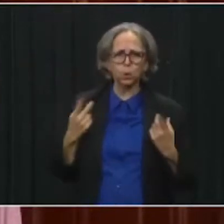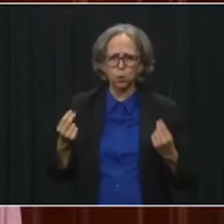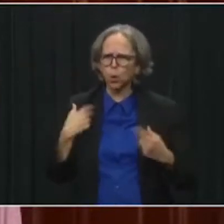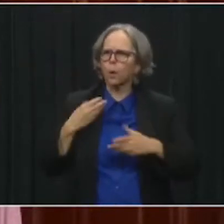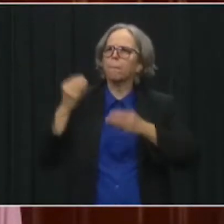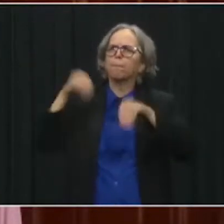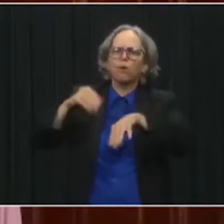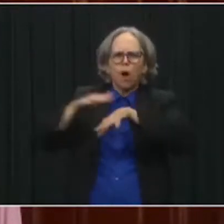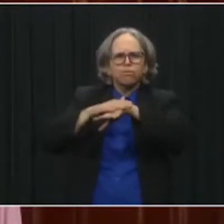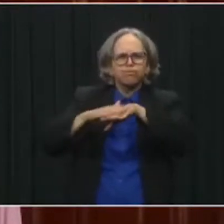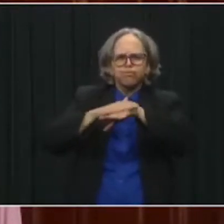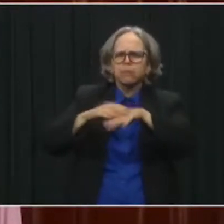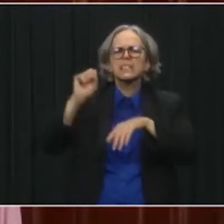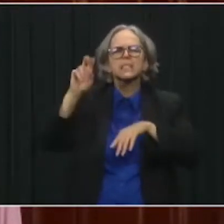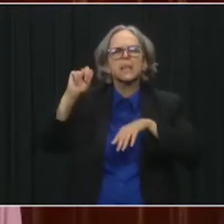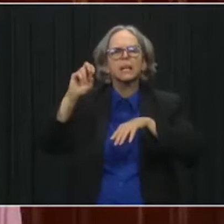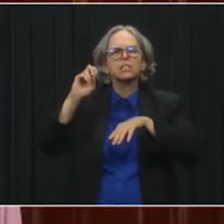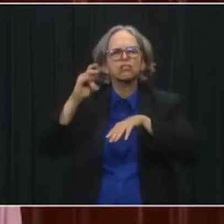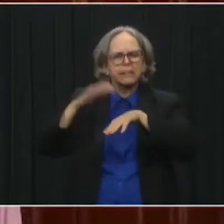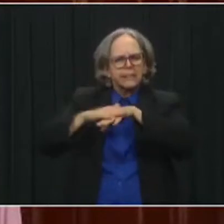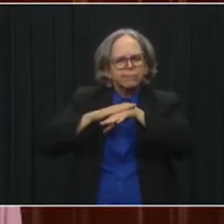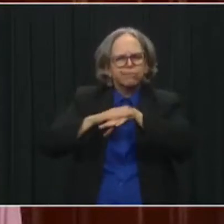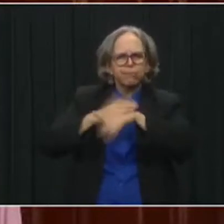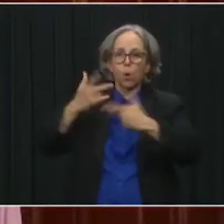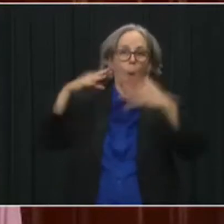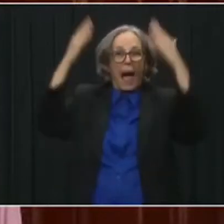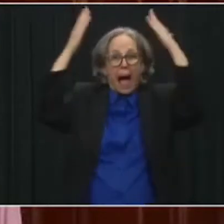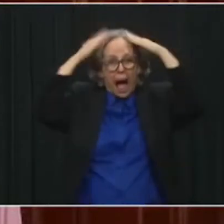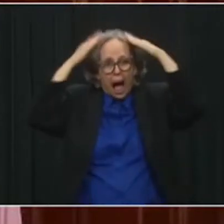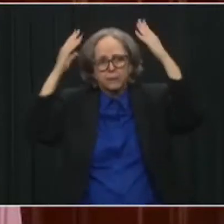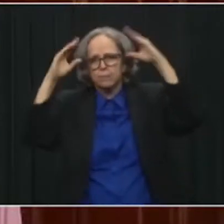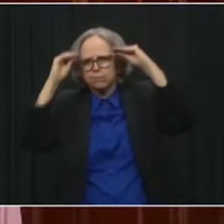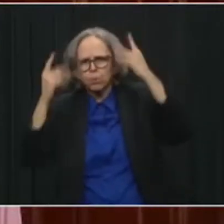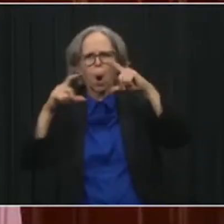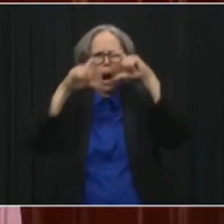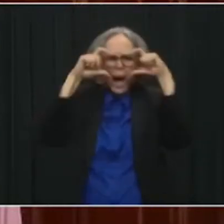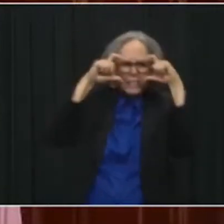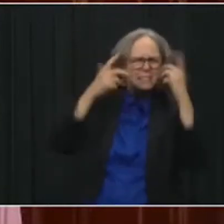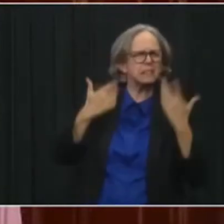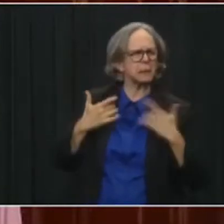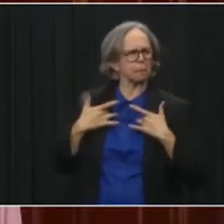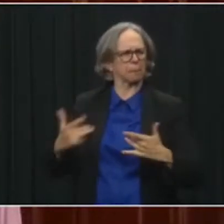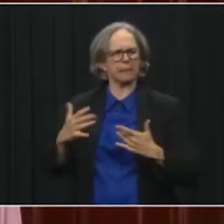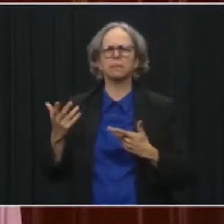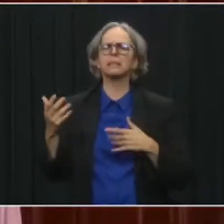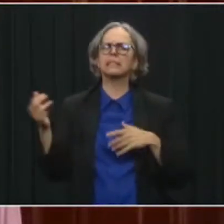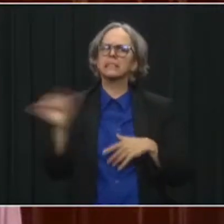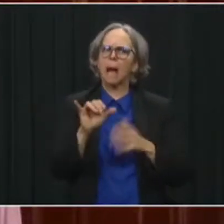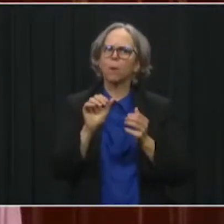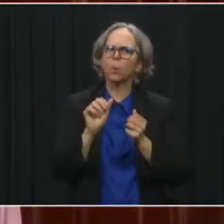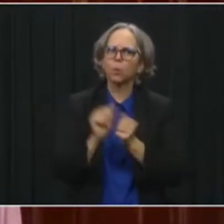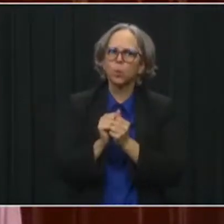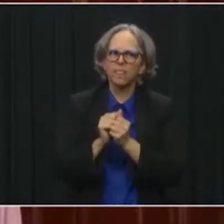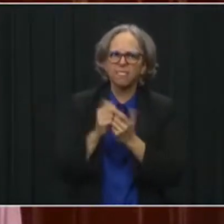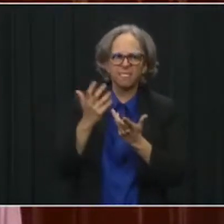and sunglasses. In a similar way, if one were hiking in the woods, you might put on bug spray.